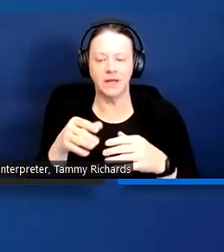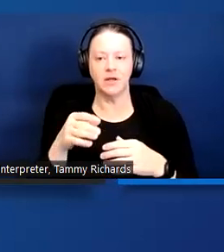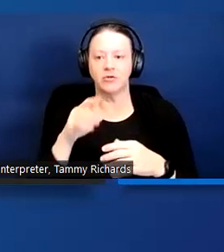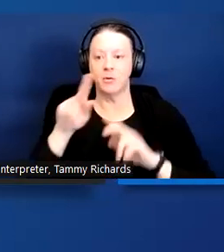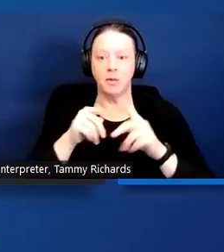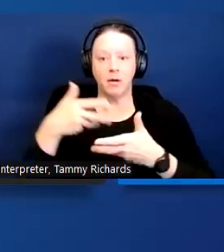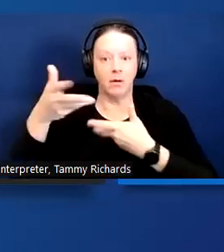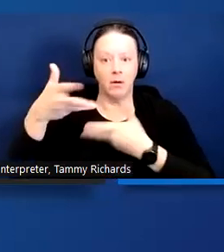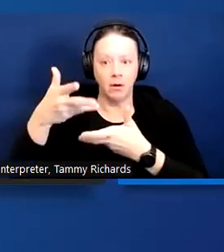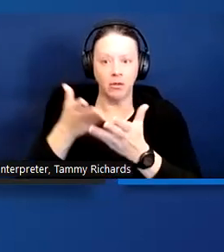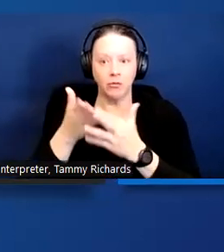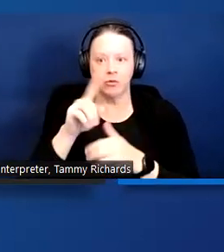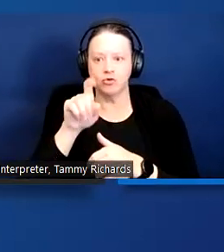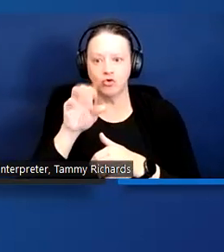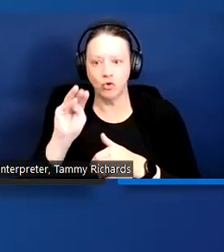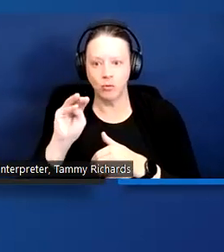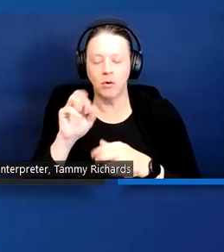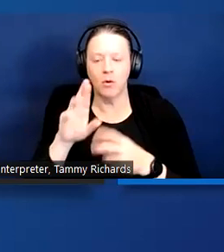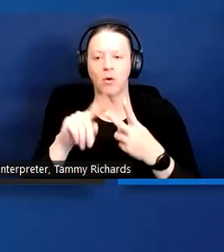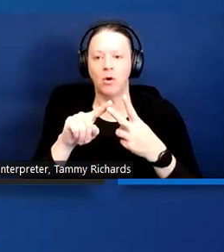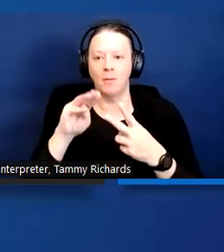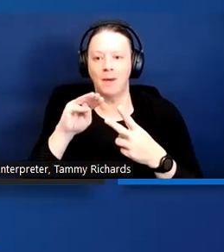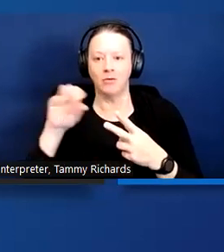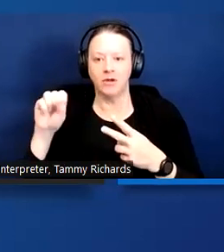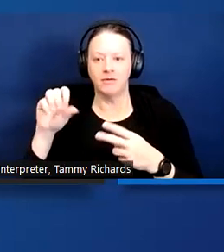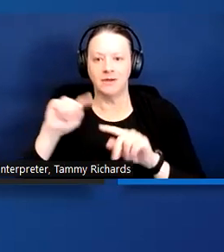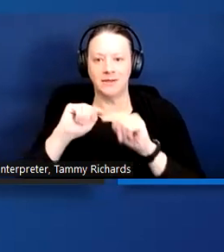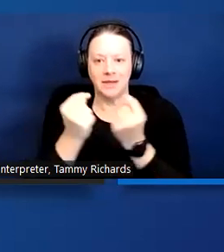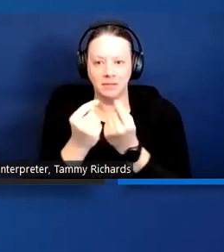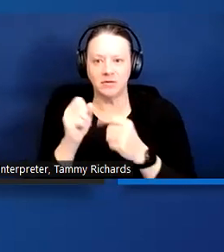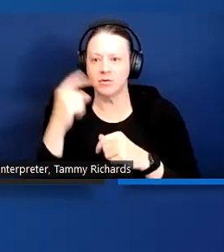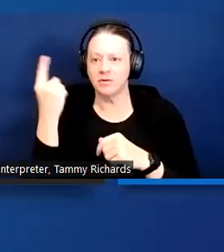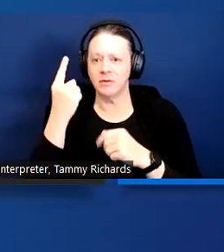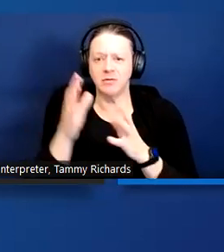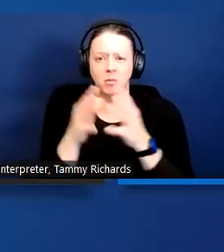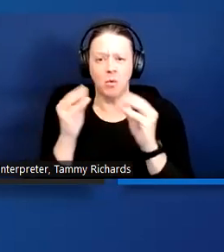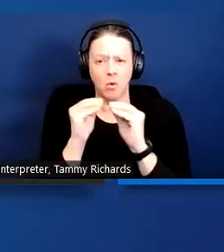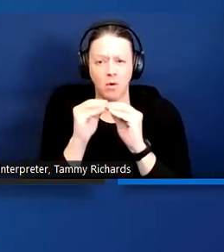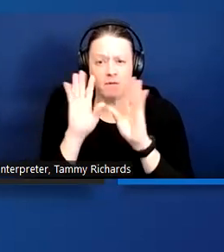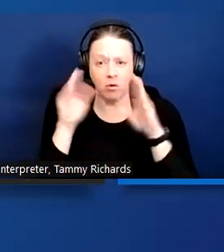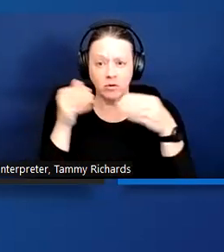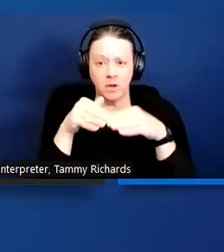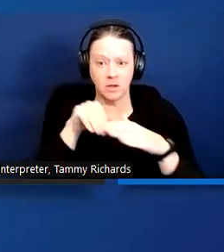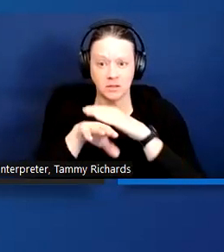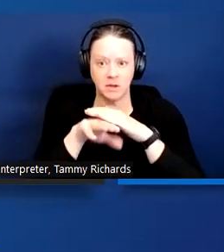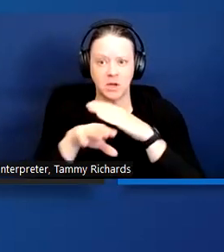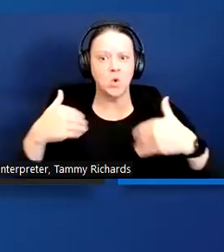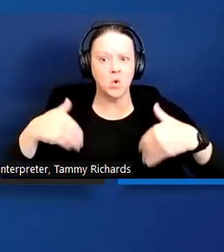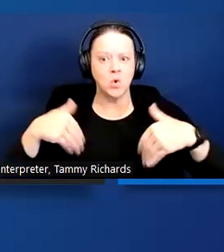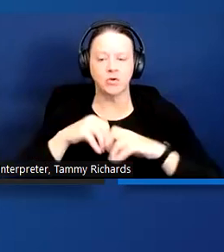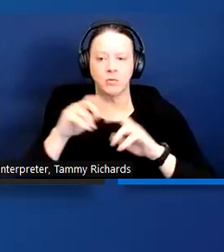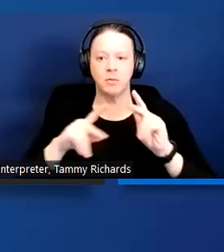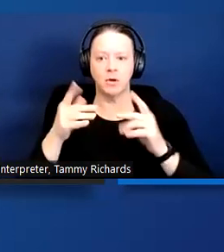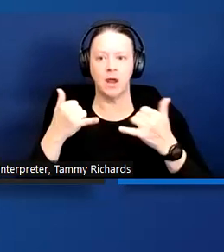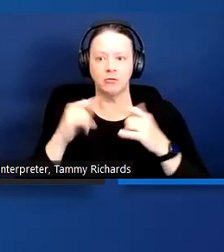through Microsoft Teams, and there's much more focus on accessibility. So now everyone's kind of trying to